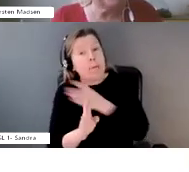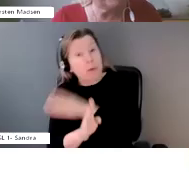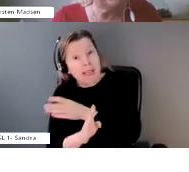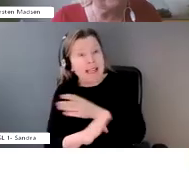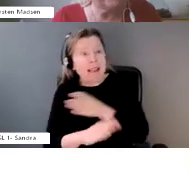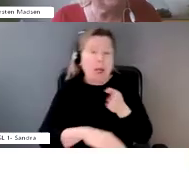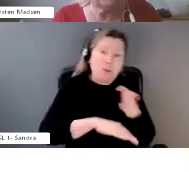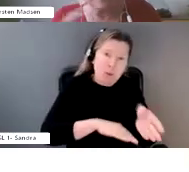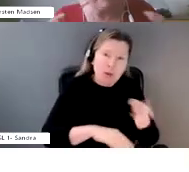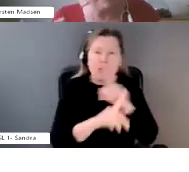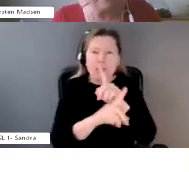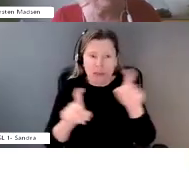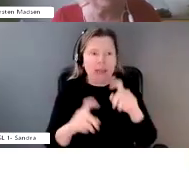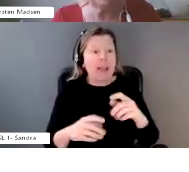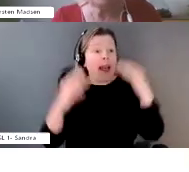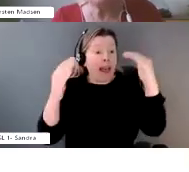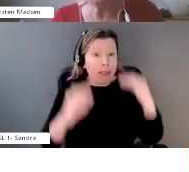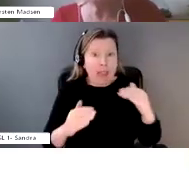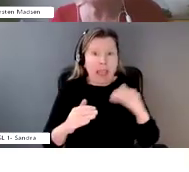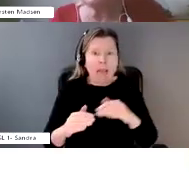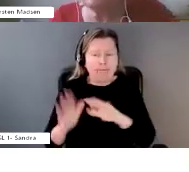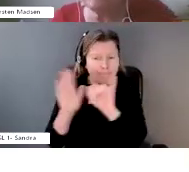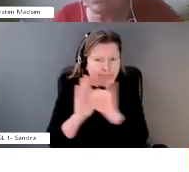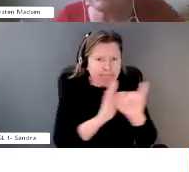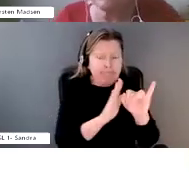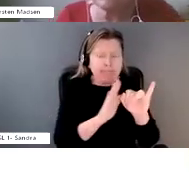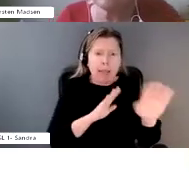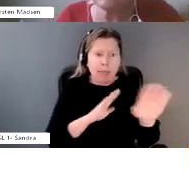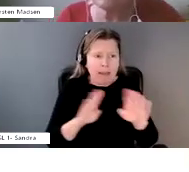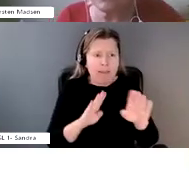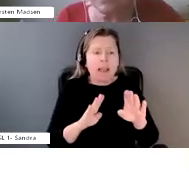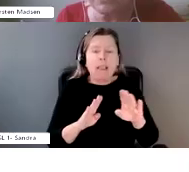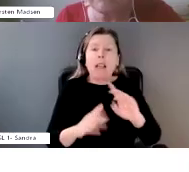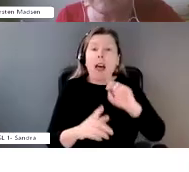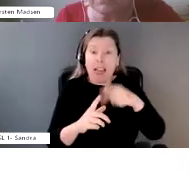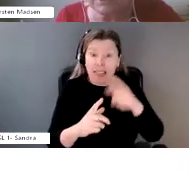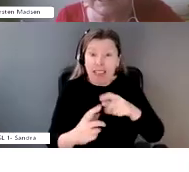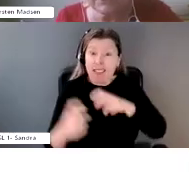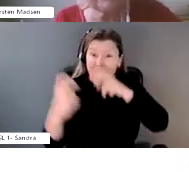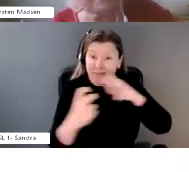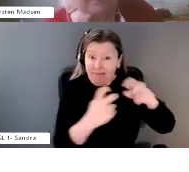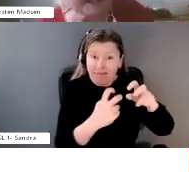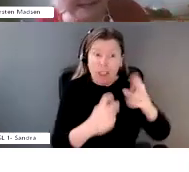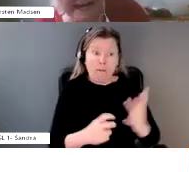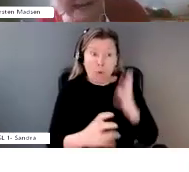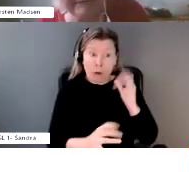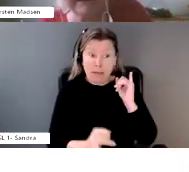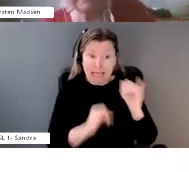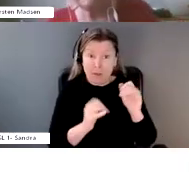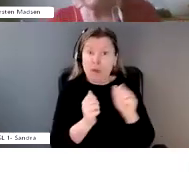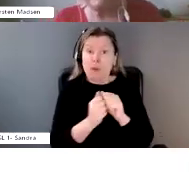And then looking at behaviors, we conducted formal interviews. So 30 formal interviews with